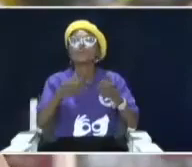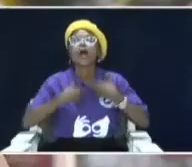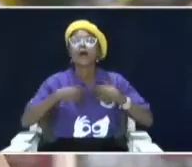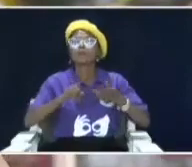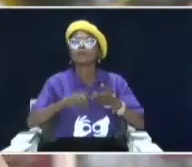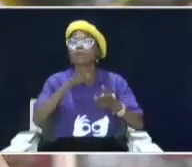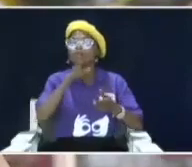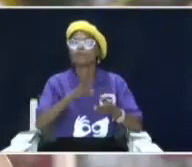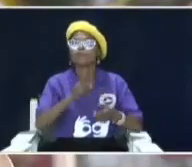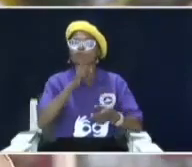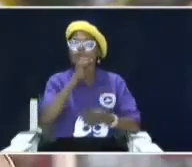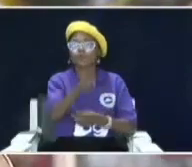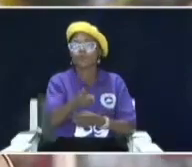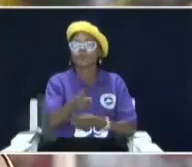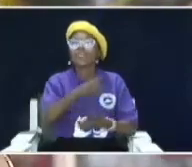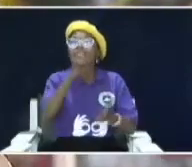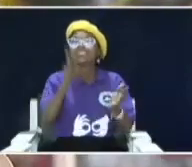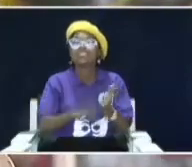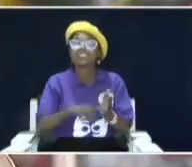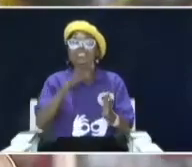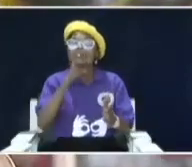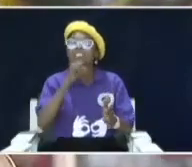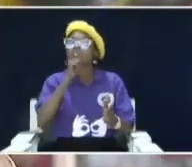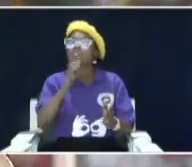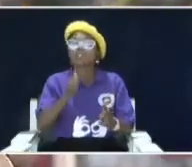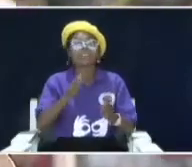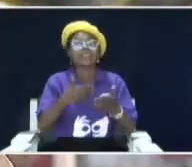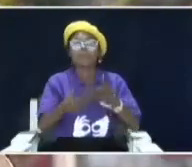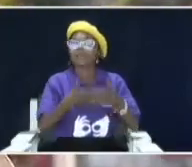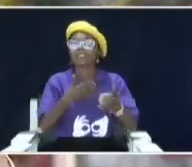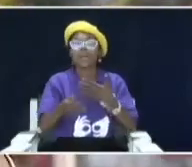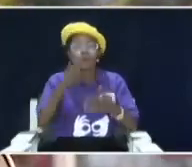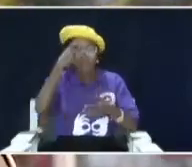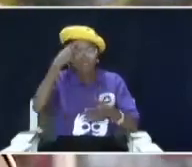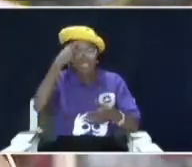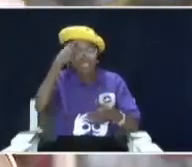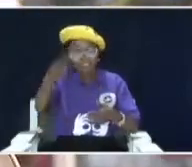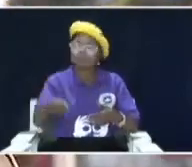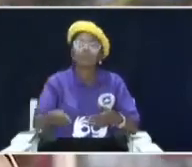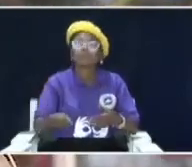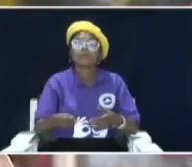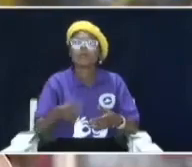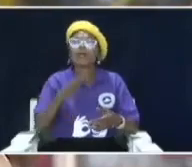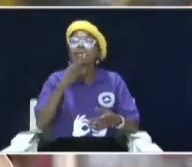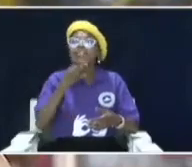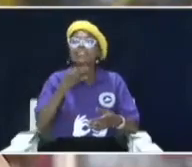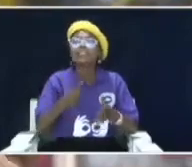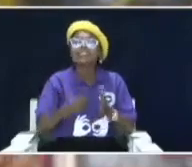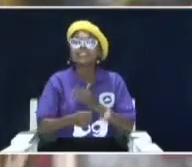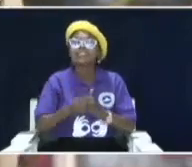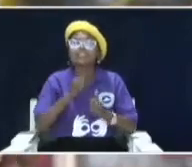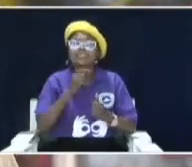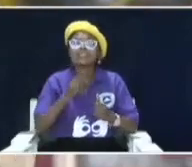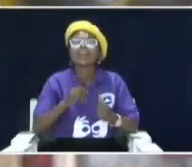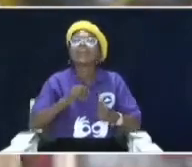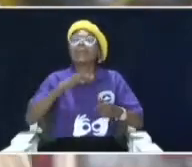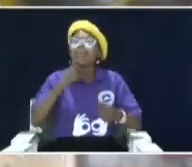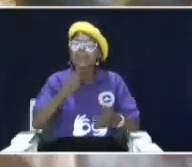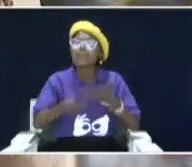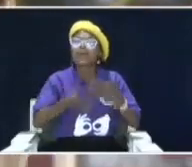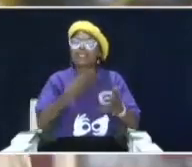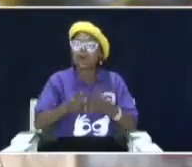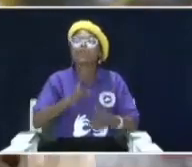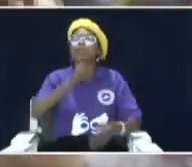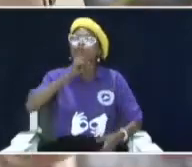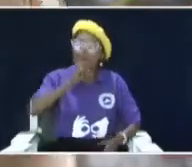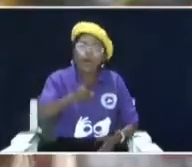sure. This is not an issue of assumption. It's an issue of our assurance. You must be sure that